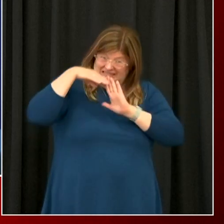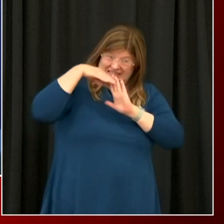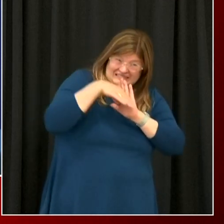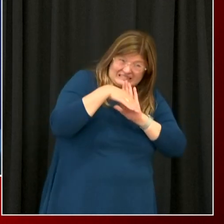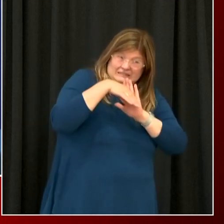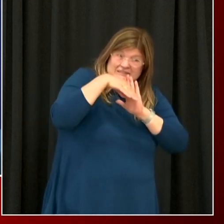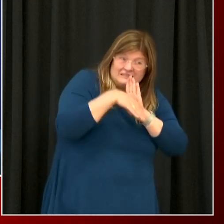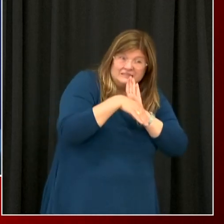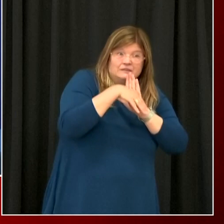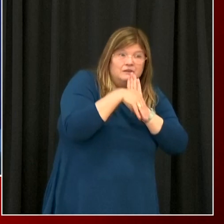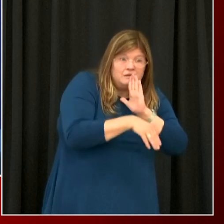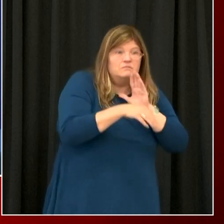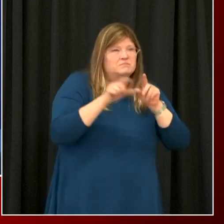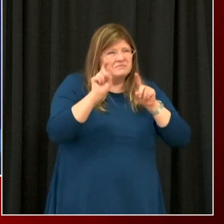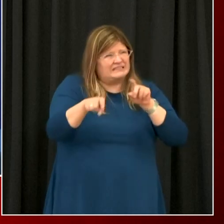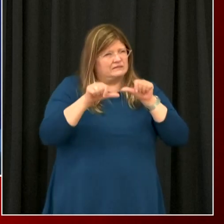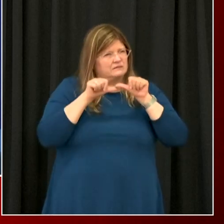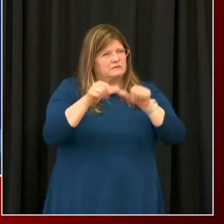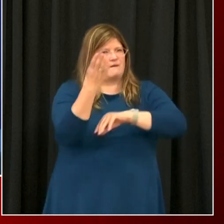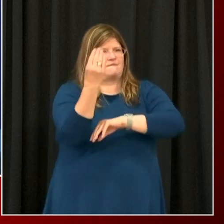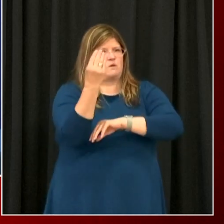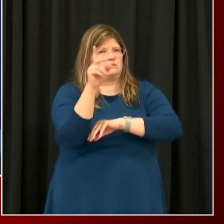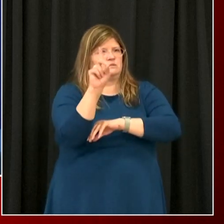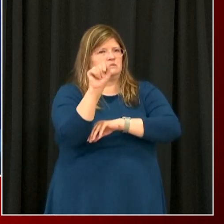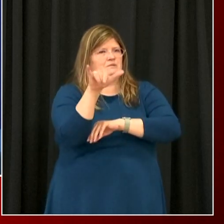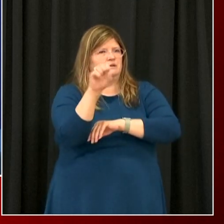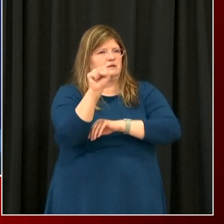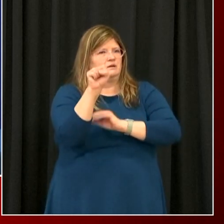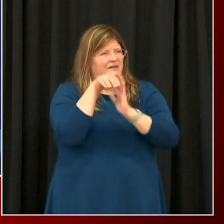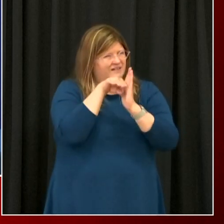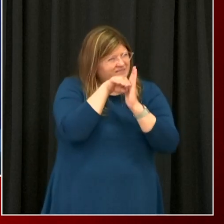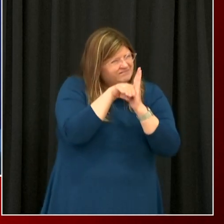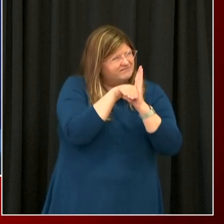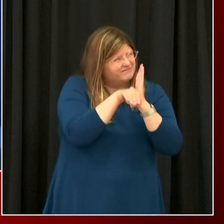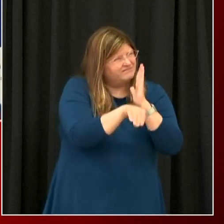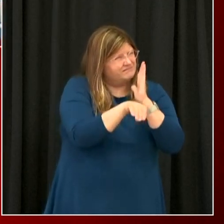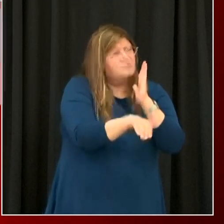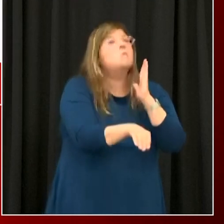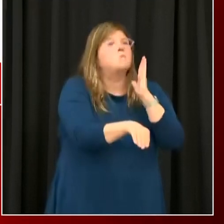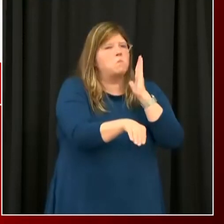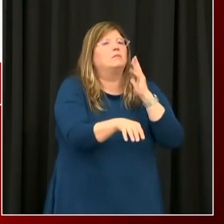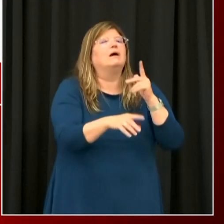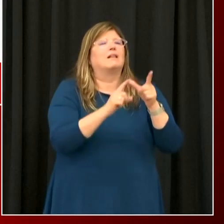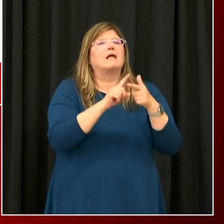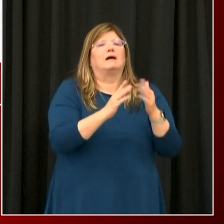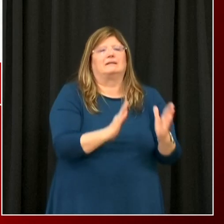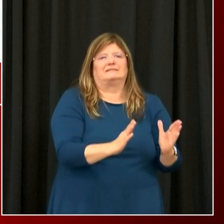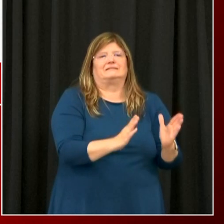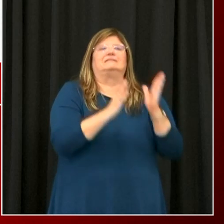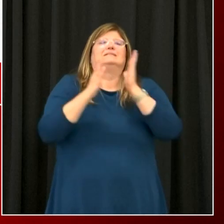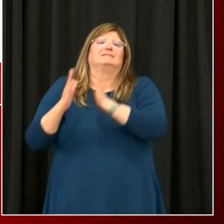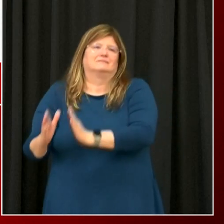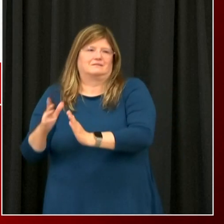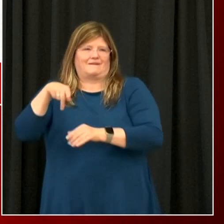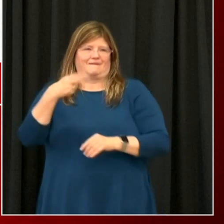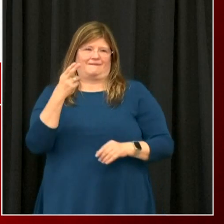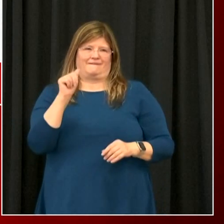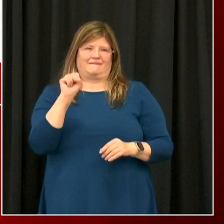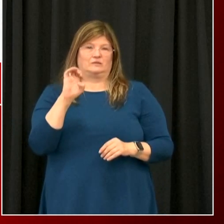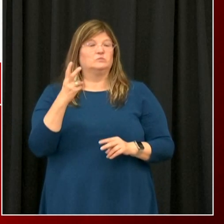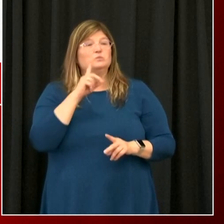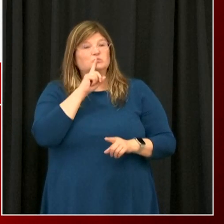days of decrease. This one is a bit tricky, so I want to make sure that everyone has context